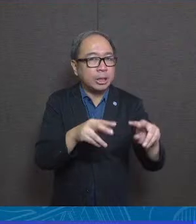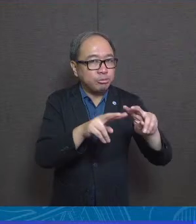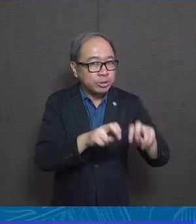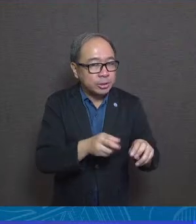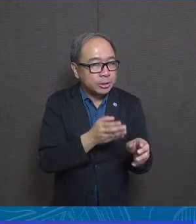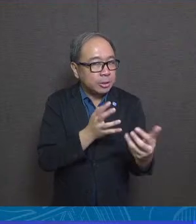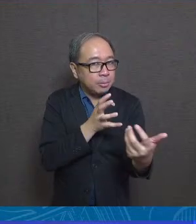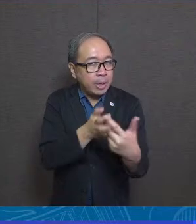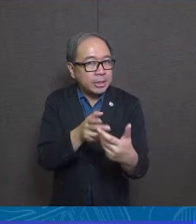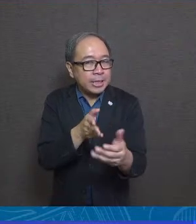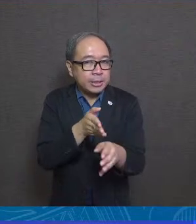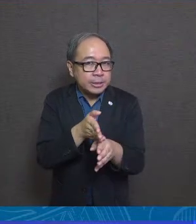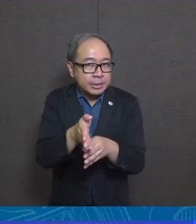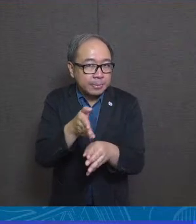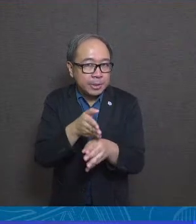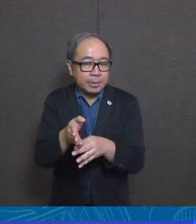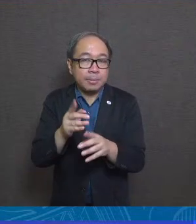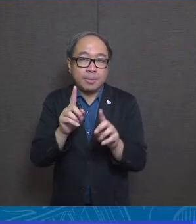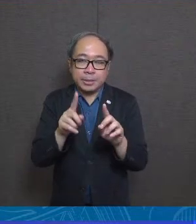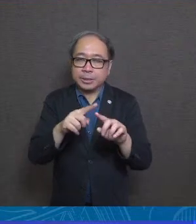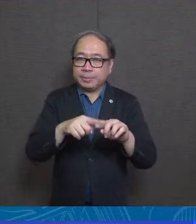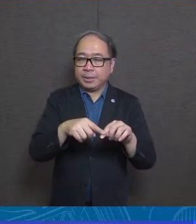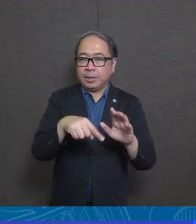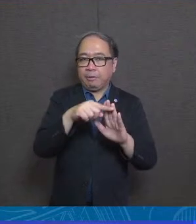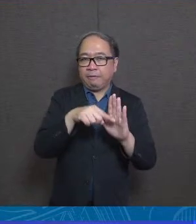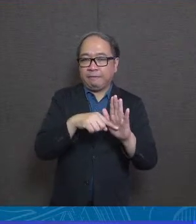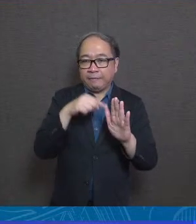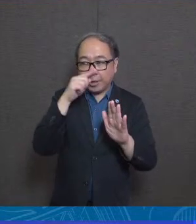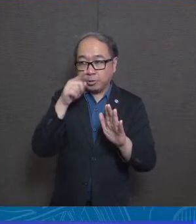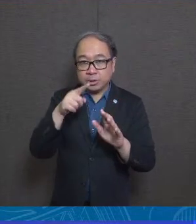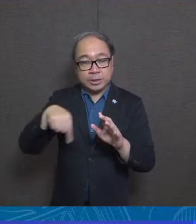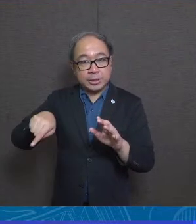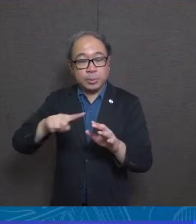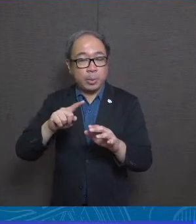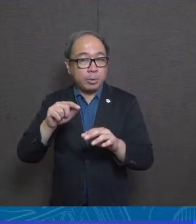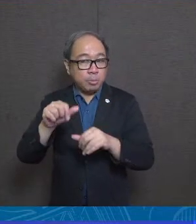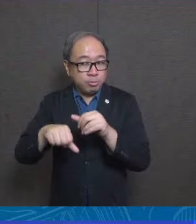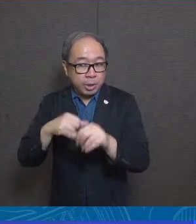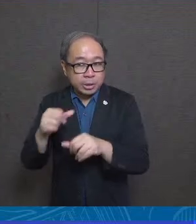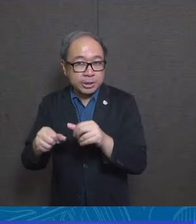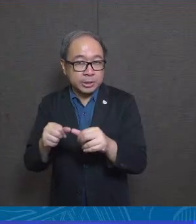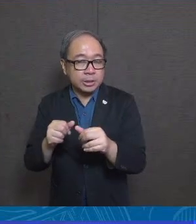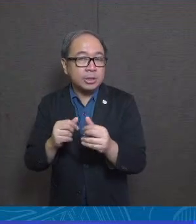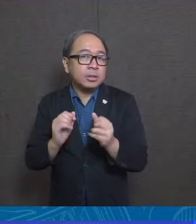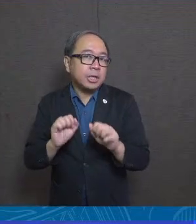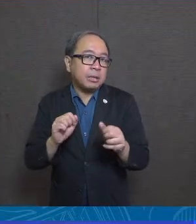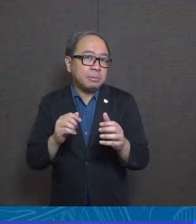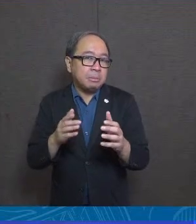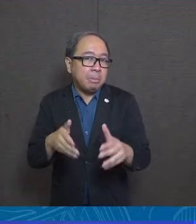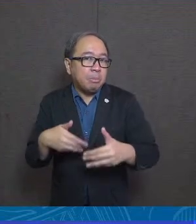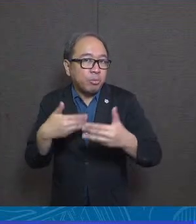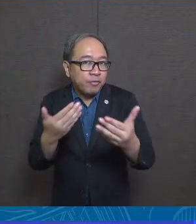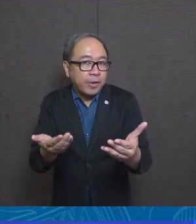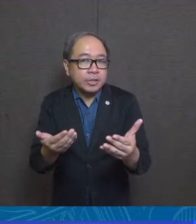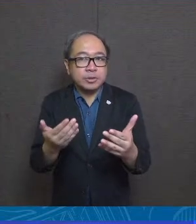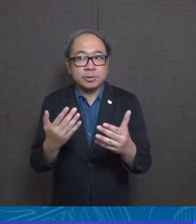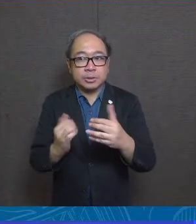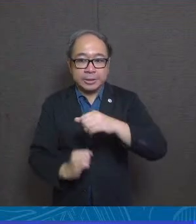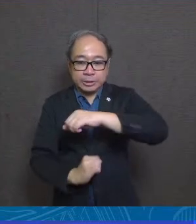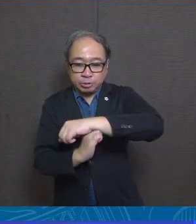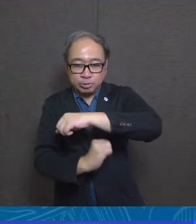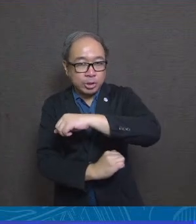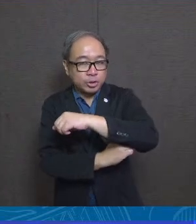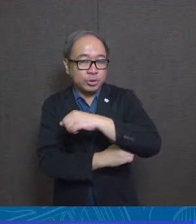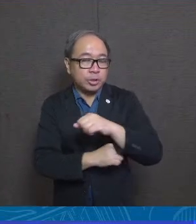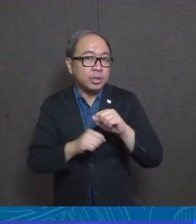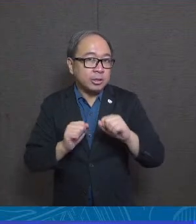And sustainability, making sure that the practices will be long-term by providing funds, infrastructures that